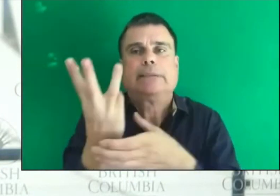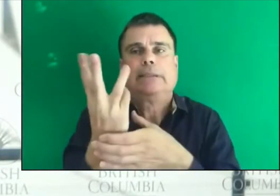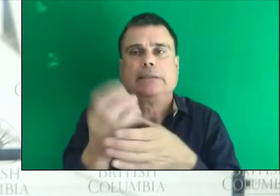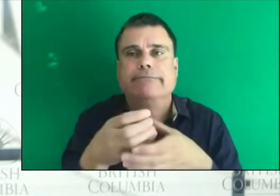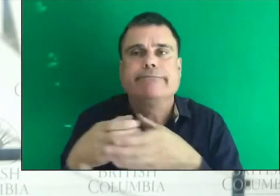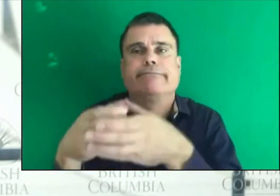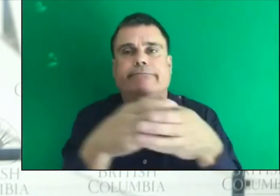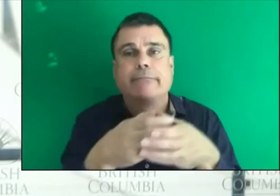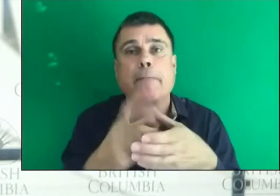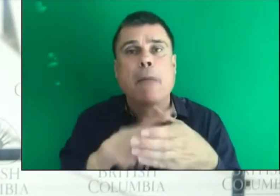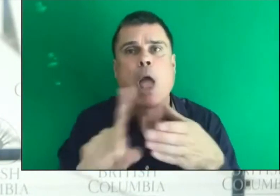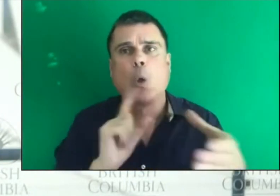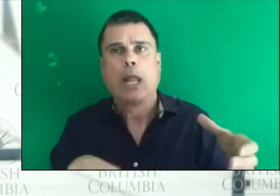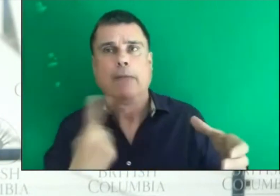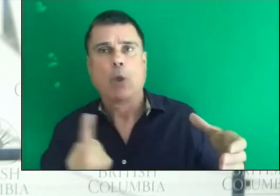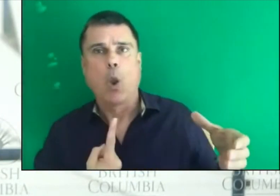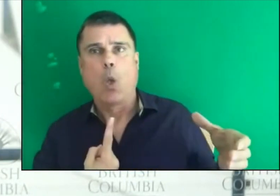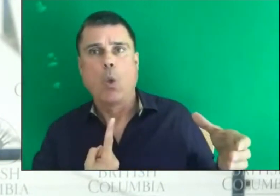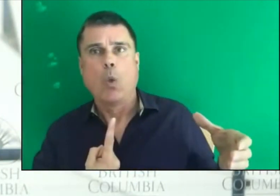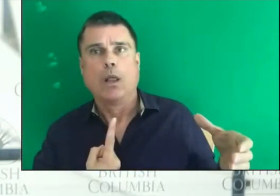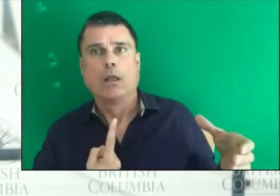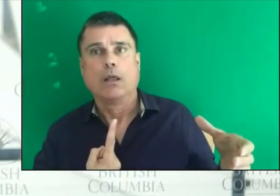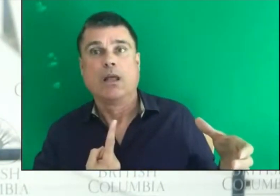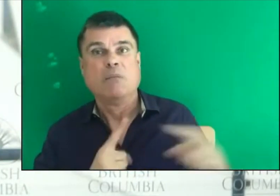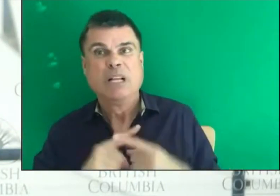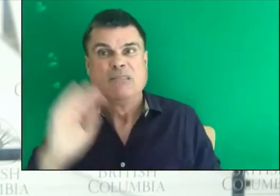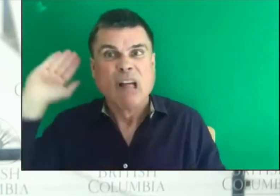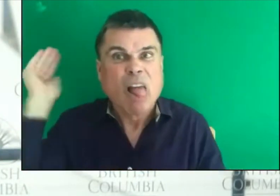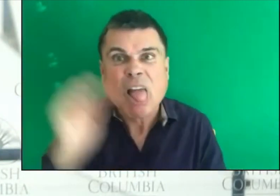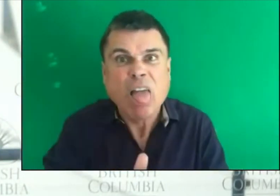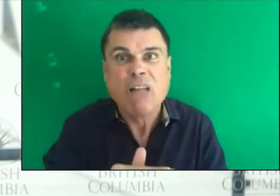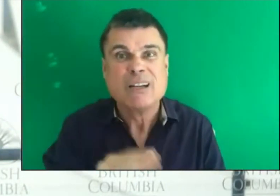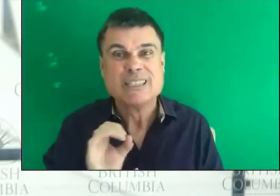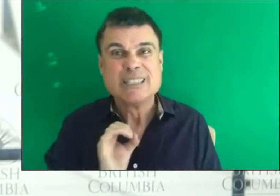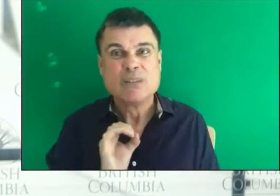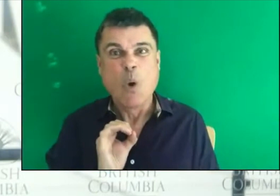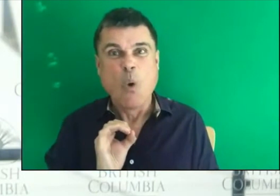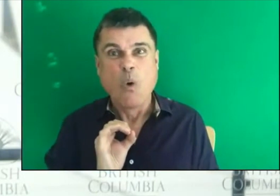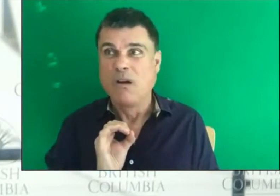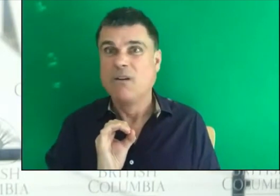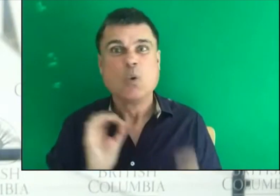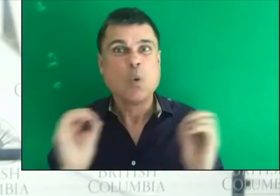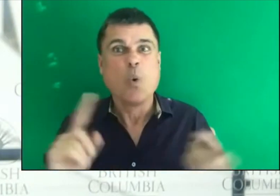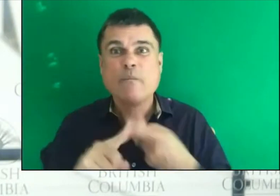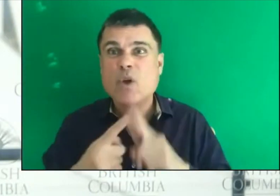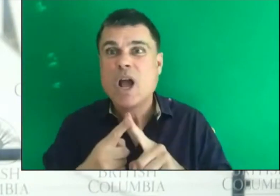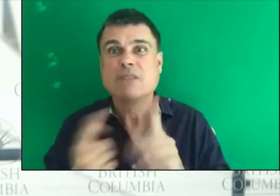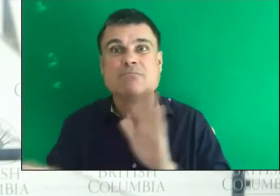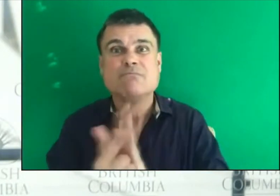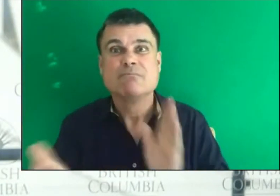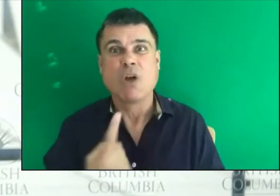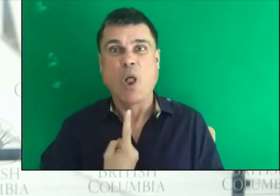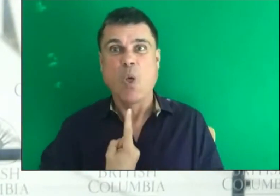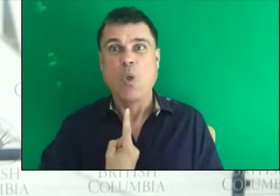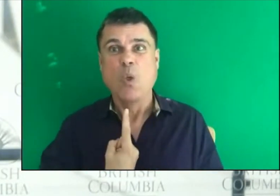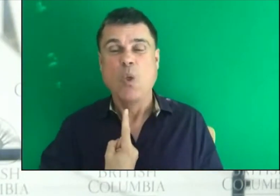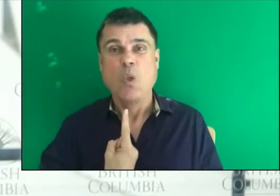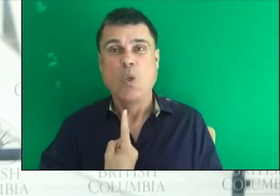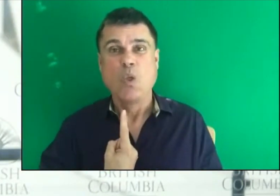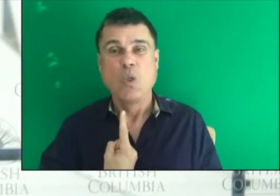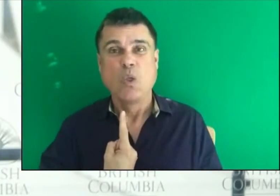who maybe live alone, perhaps, and have really been limited to the safe 6? Does that now go down to the safe